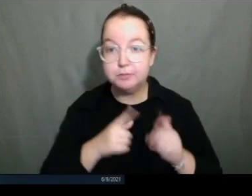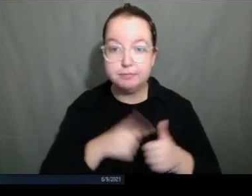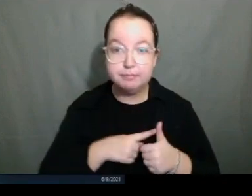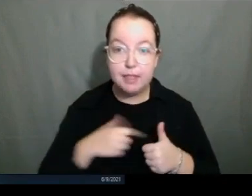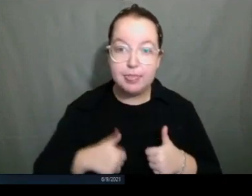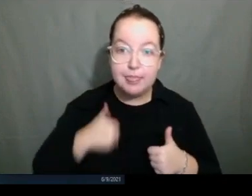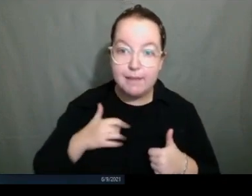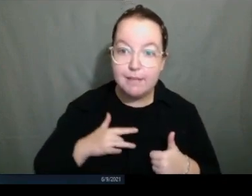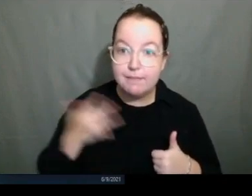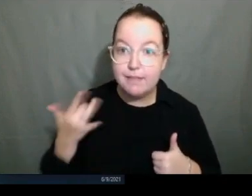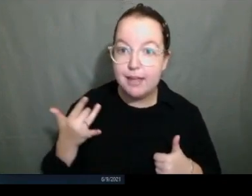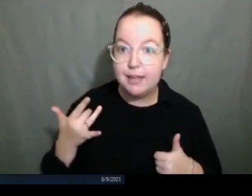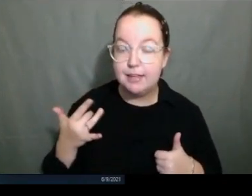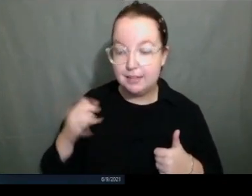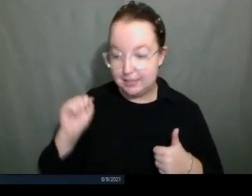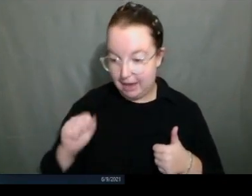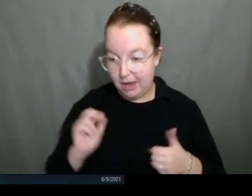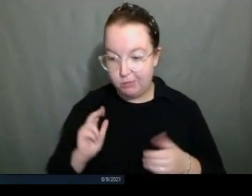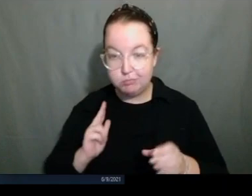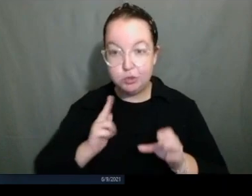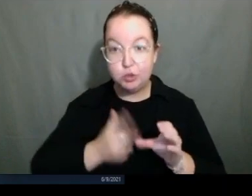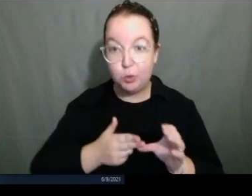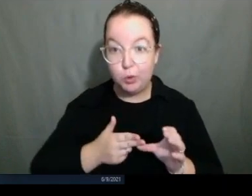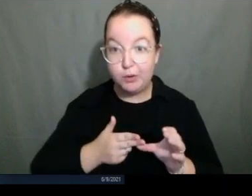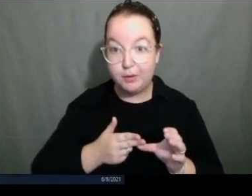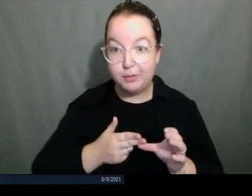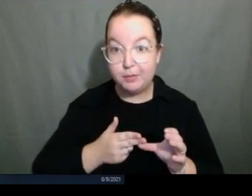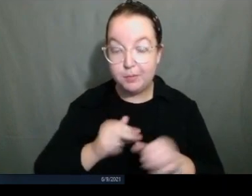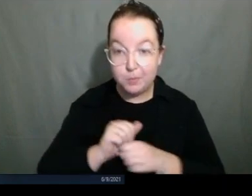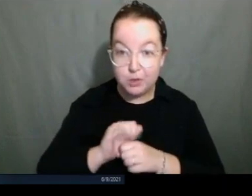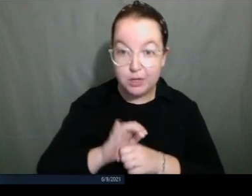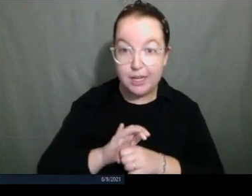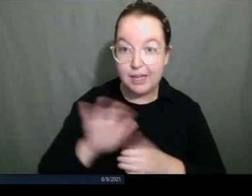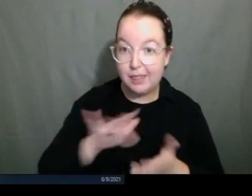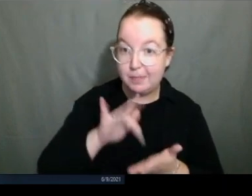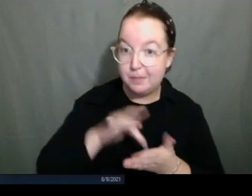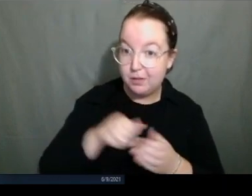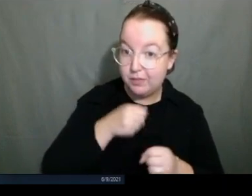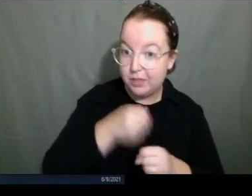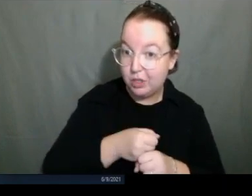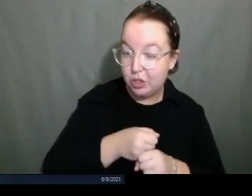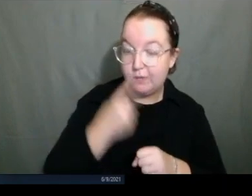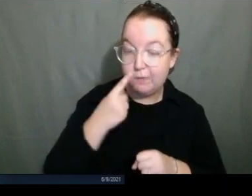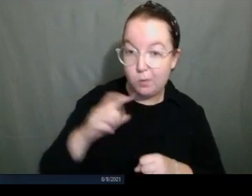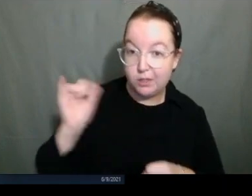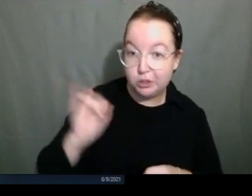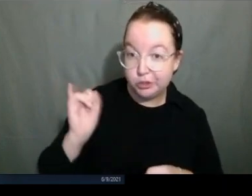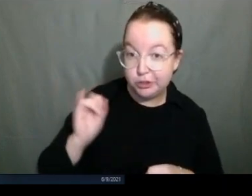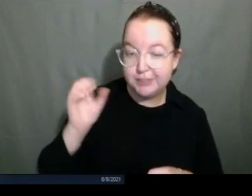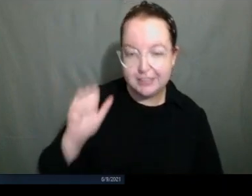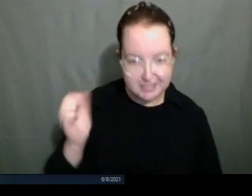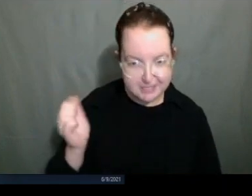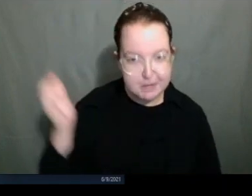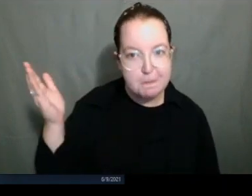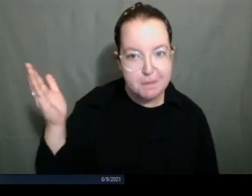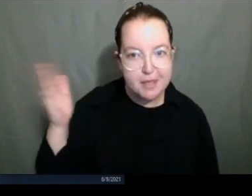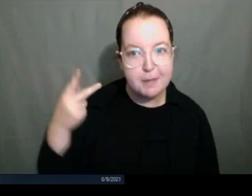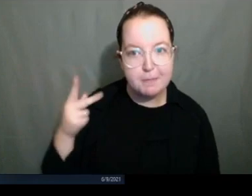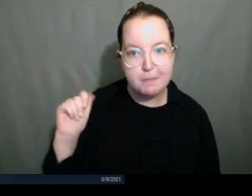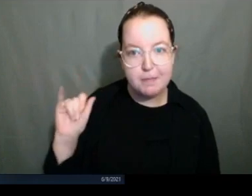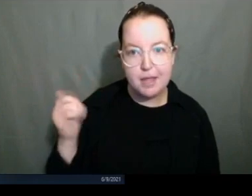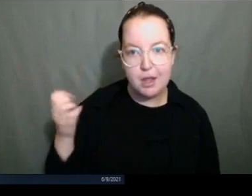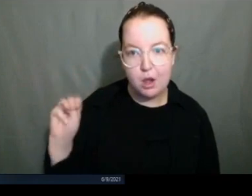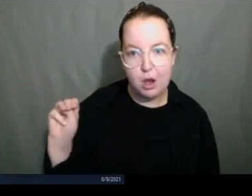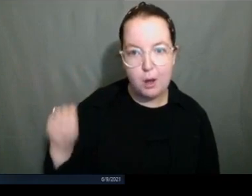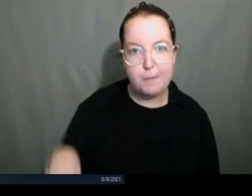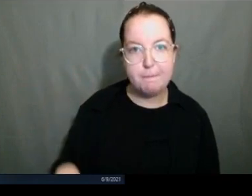event where you're now able to change your benefits in the middle of the year, you can submit that through PayCom by